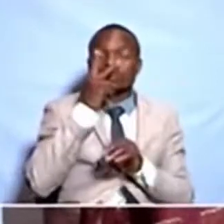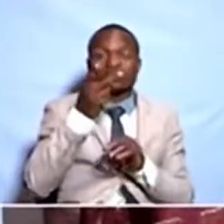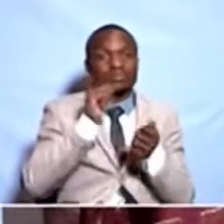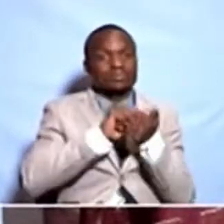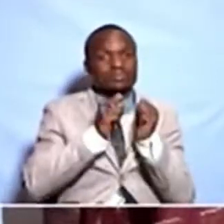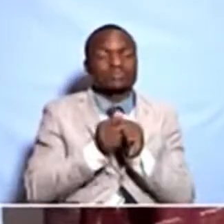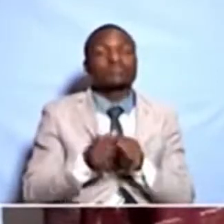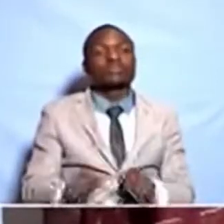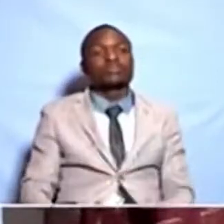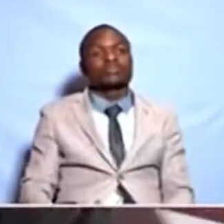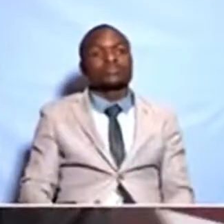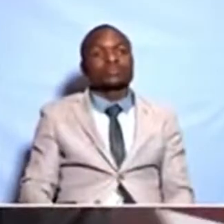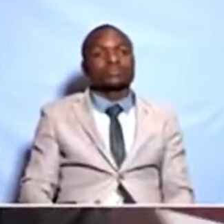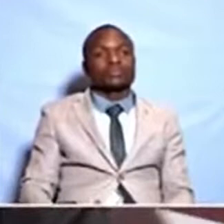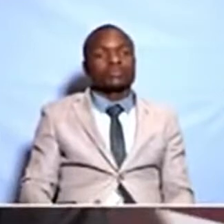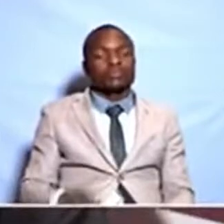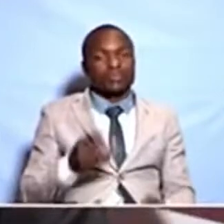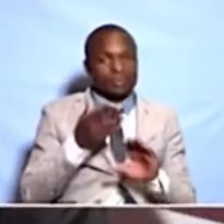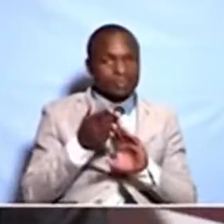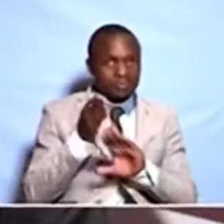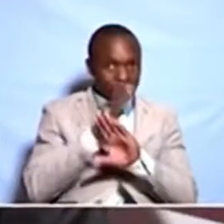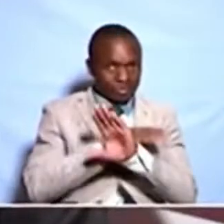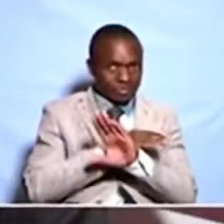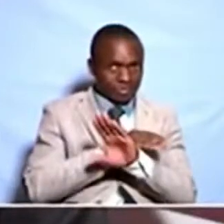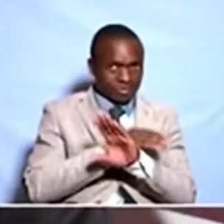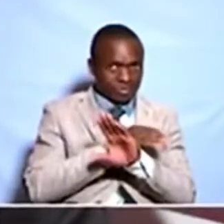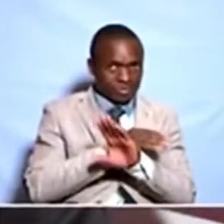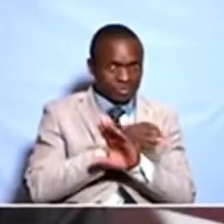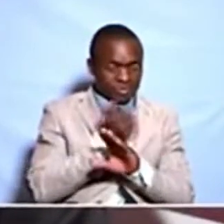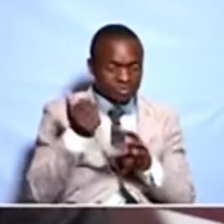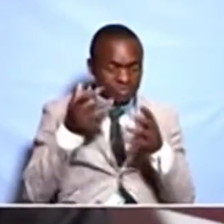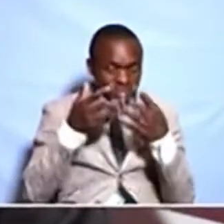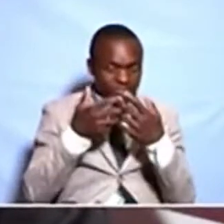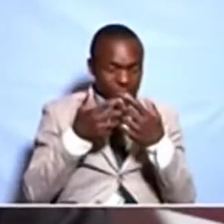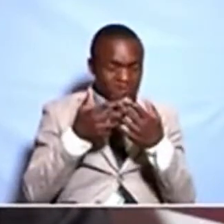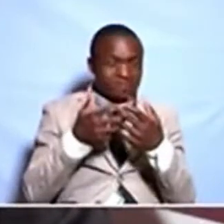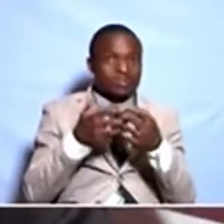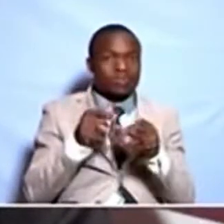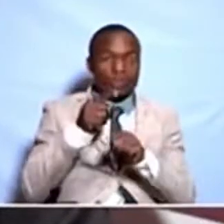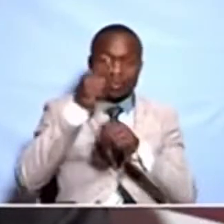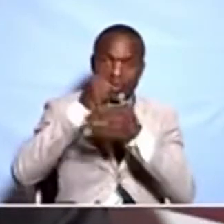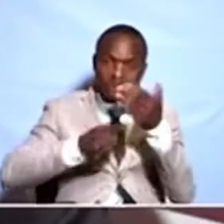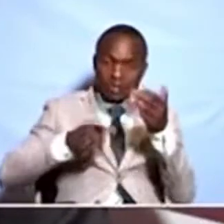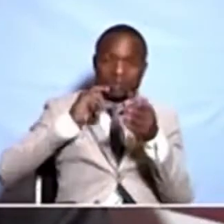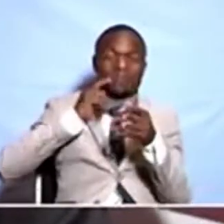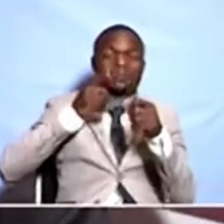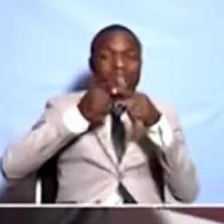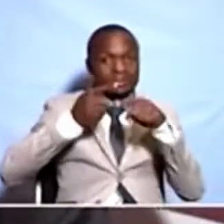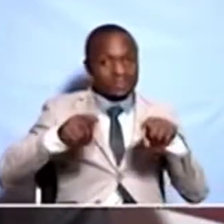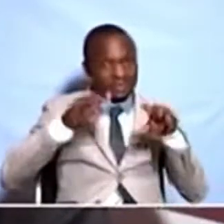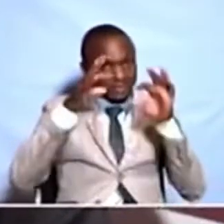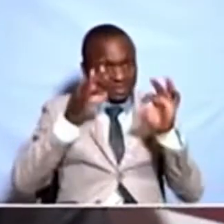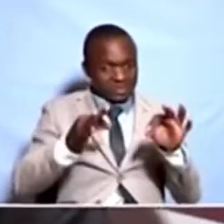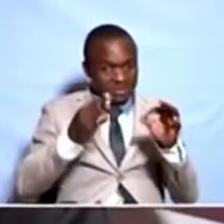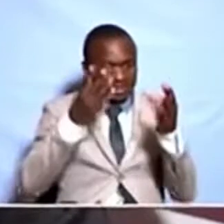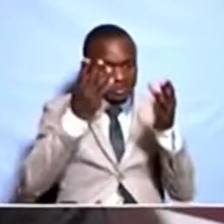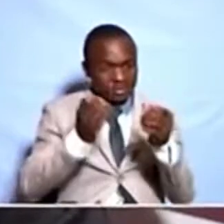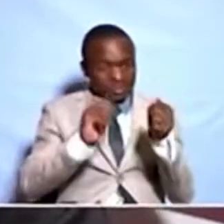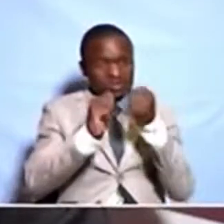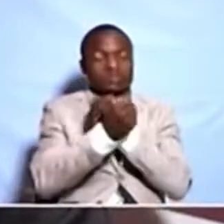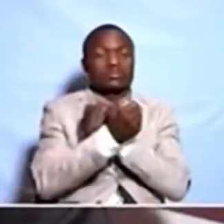right, just as a rider, before we get to the different engines, what should happen if I need to change a